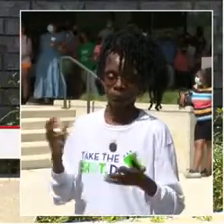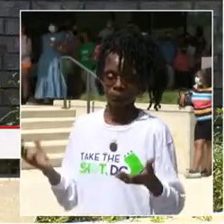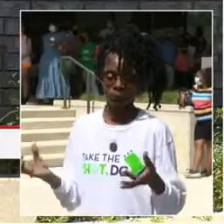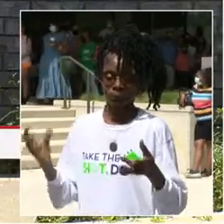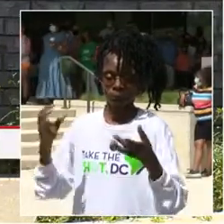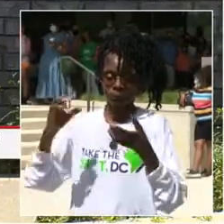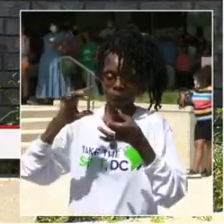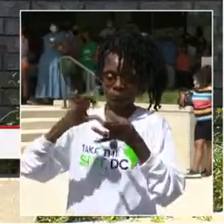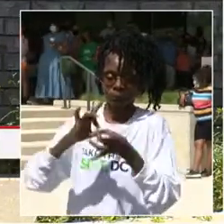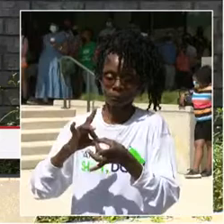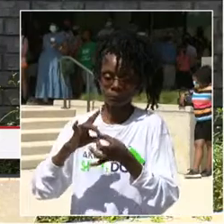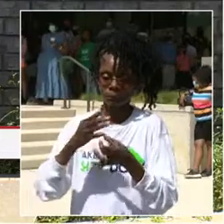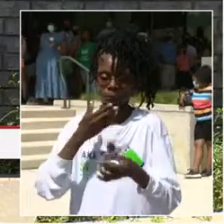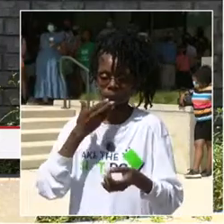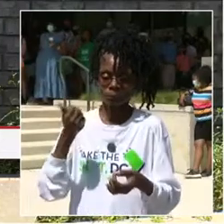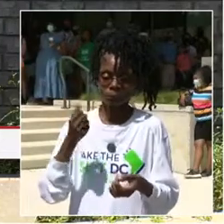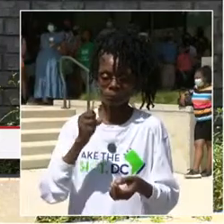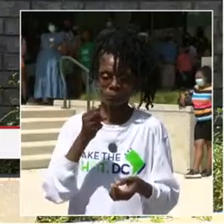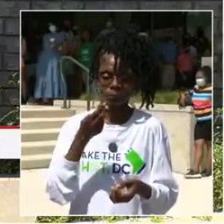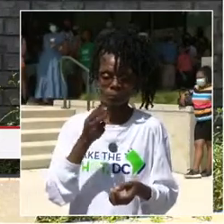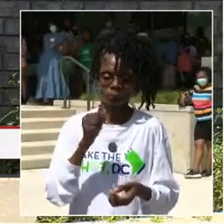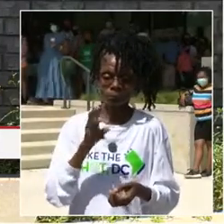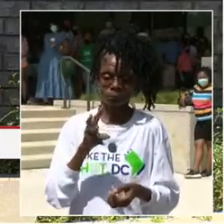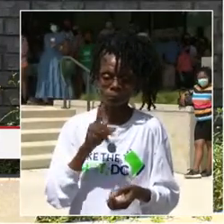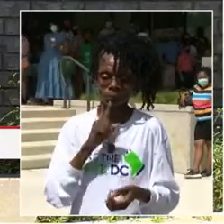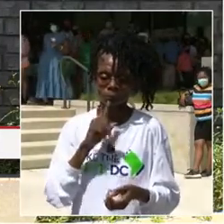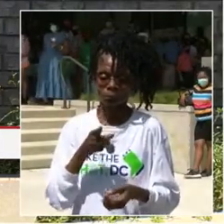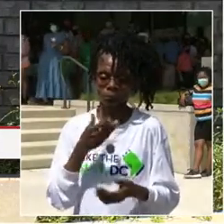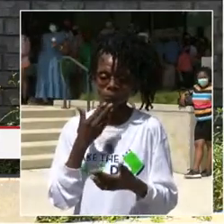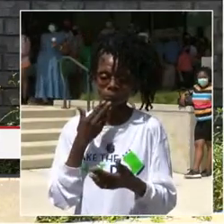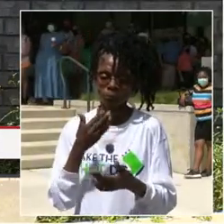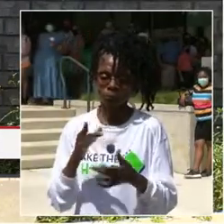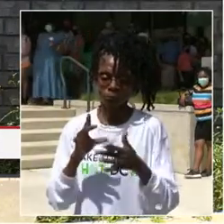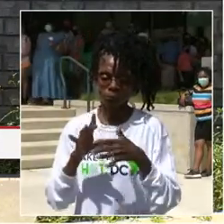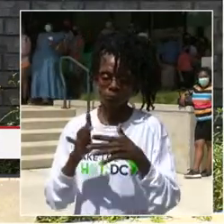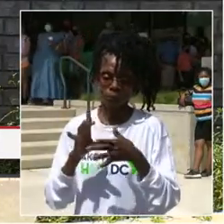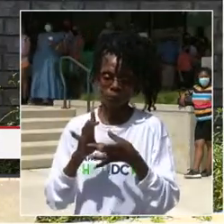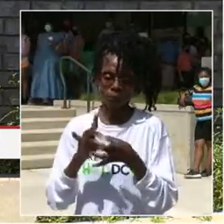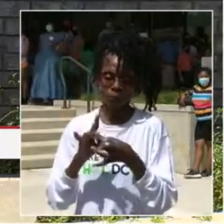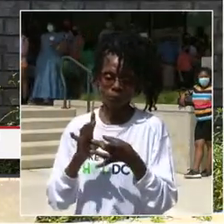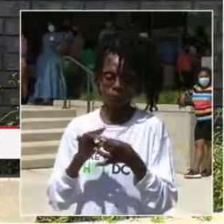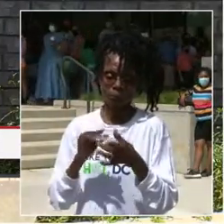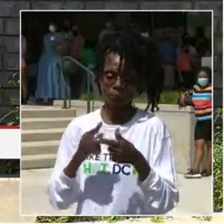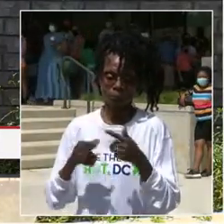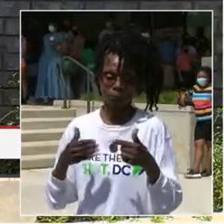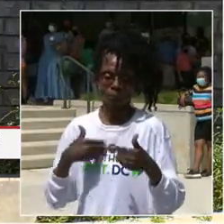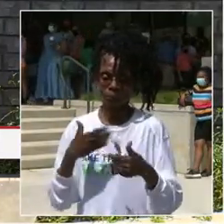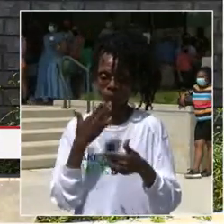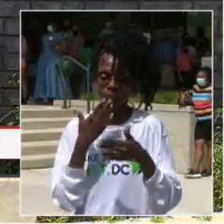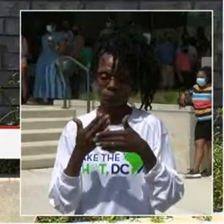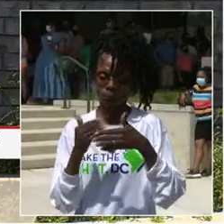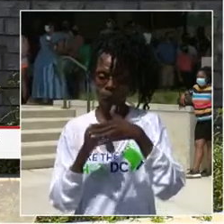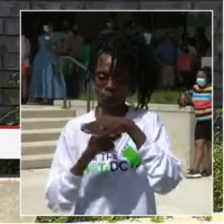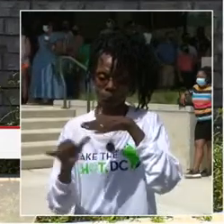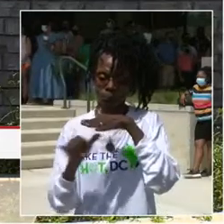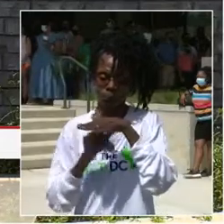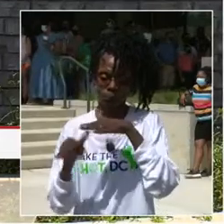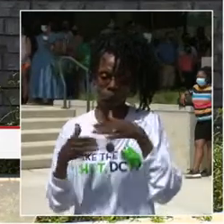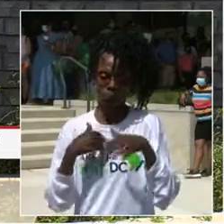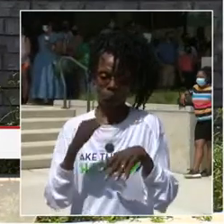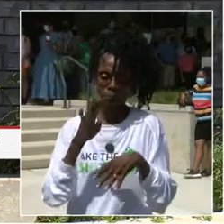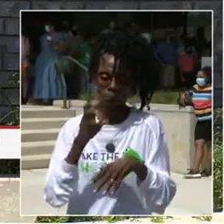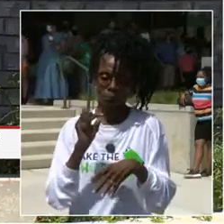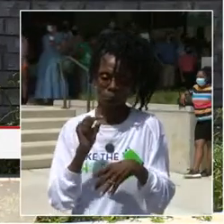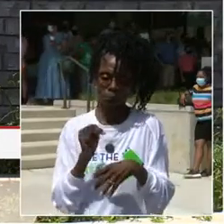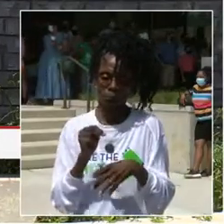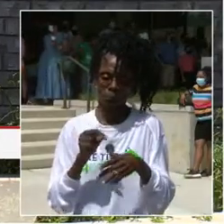very well connected. We have a metro rail station, like, literally right there. We have multiple bus lines going through and a new bike facility that's coming